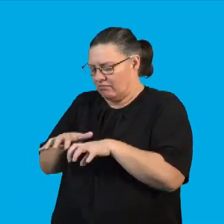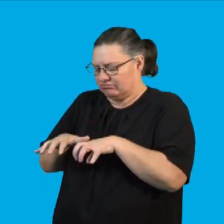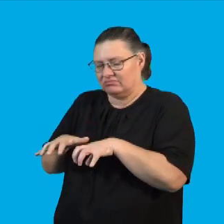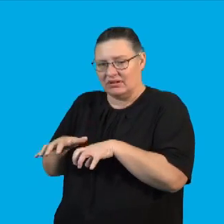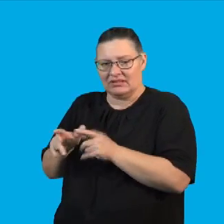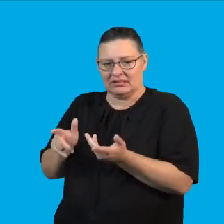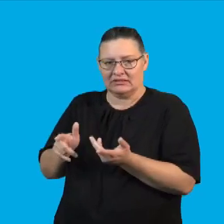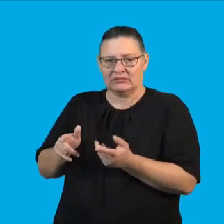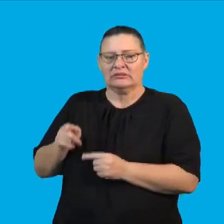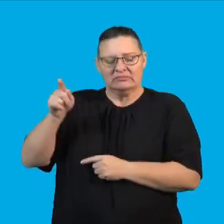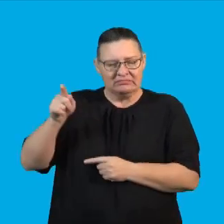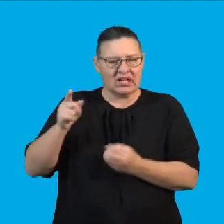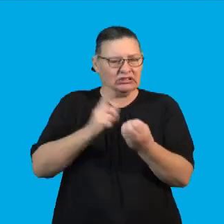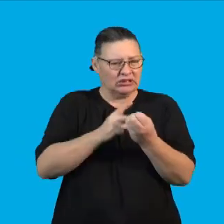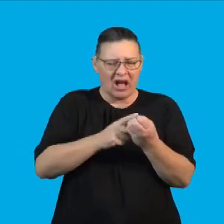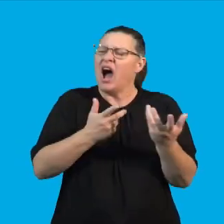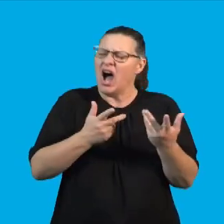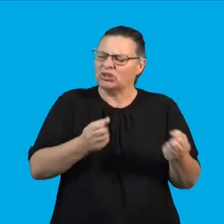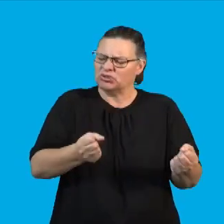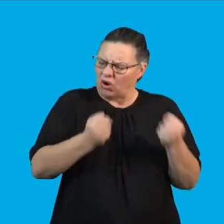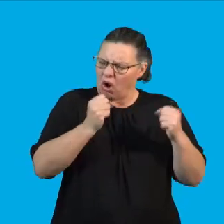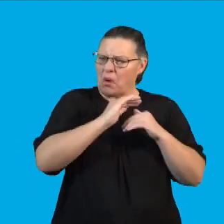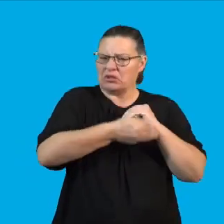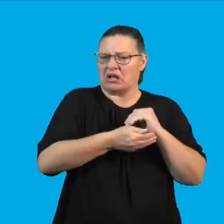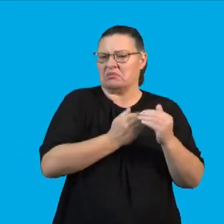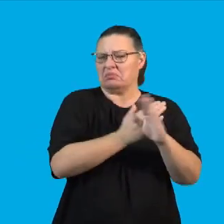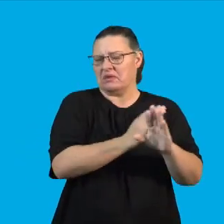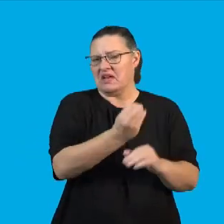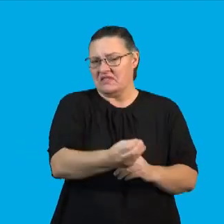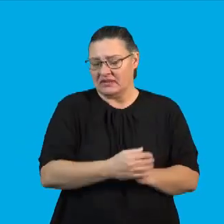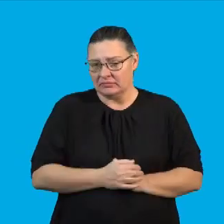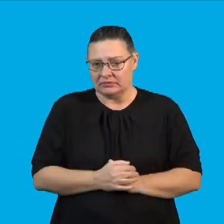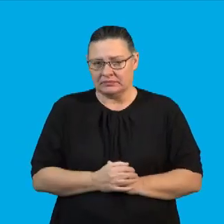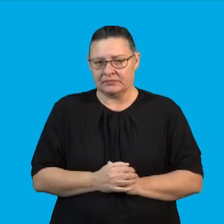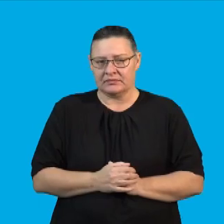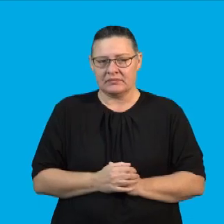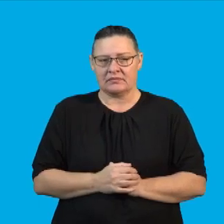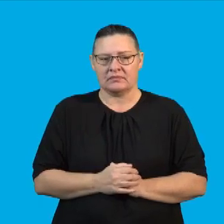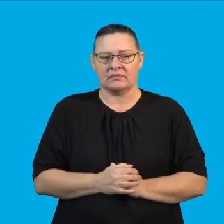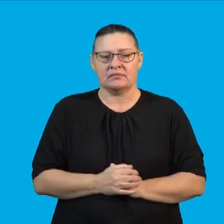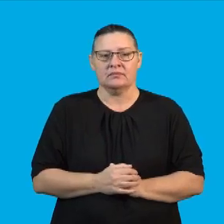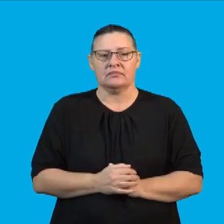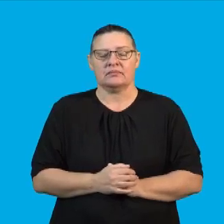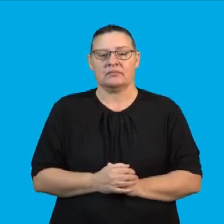nicely. You can see the shells here. They are strong and firm for protection.